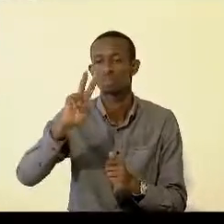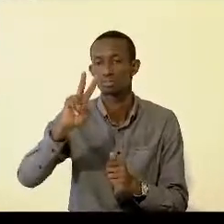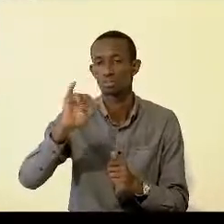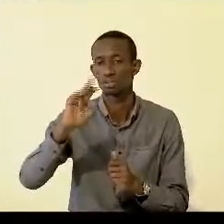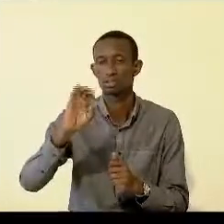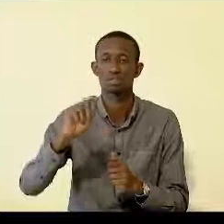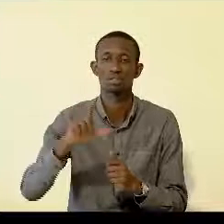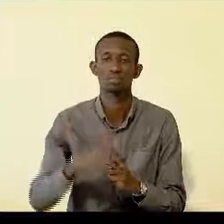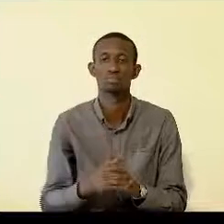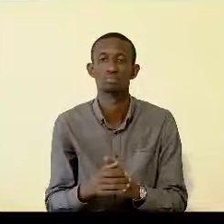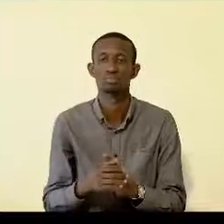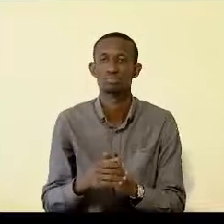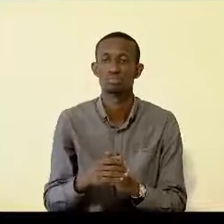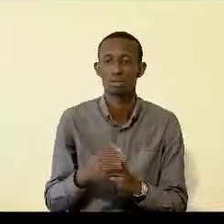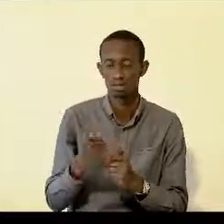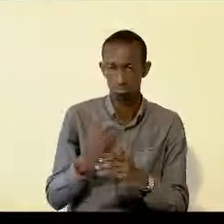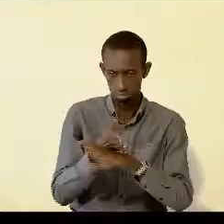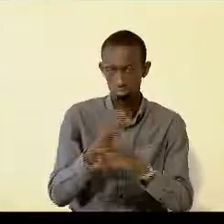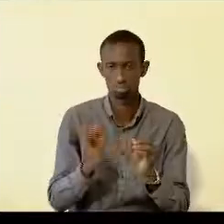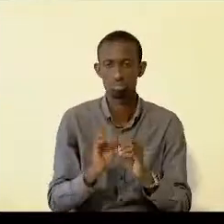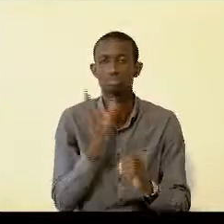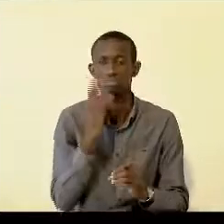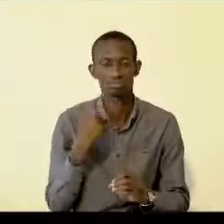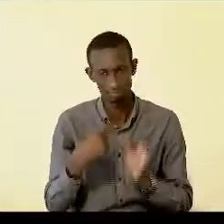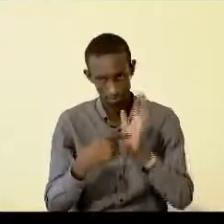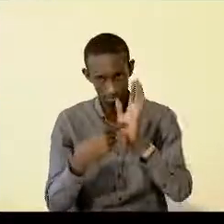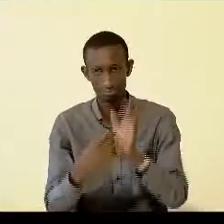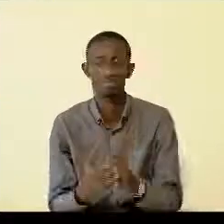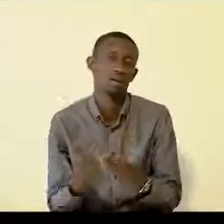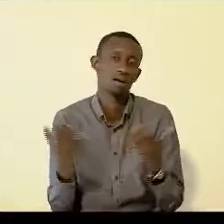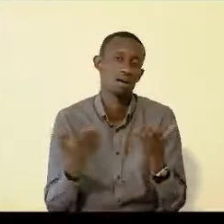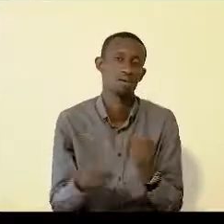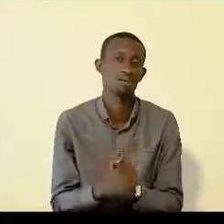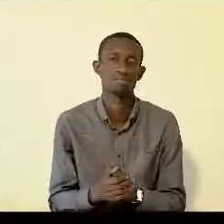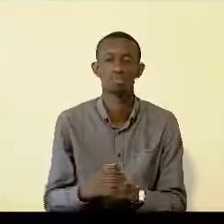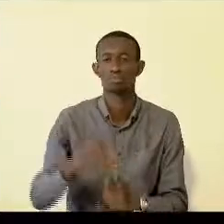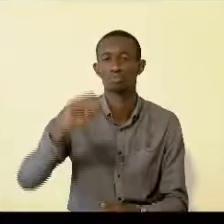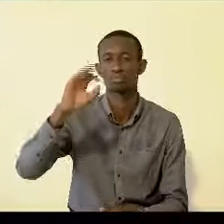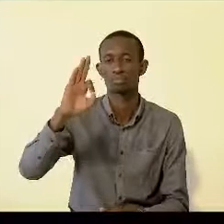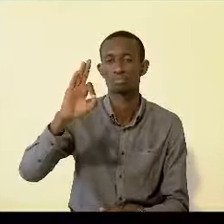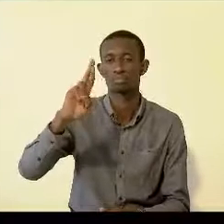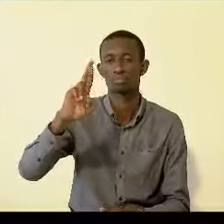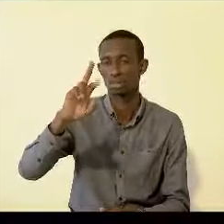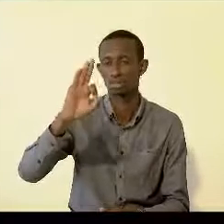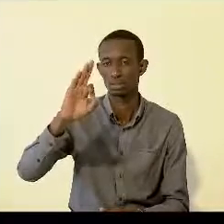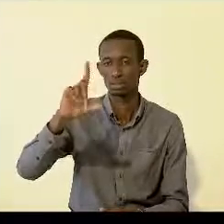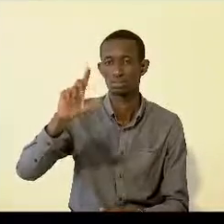violet. Now, without delaying, let me show you how the flame of sodium looks